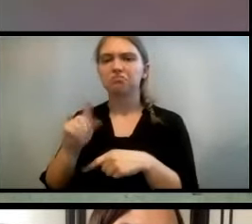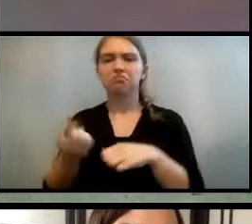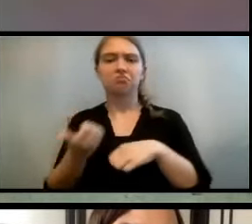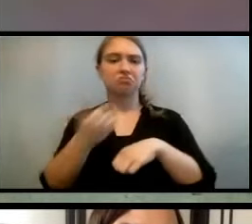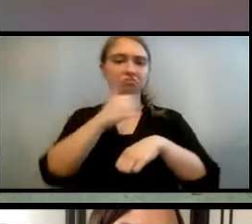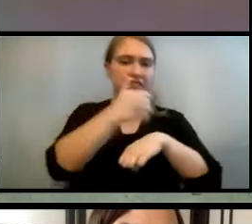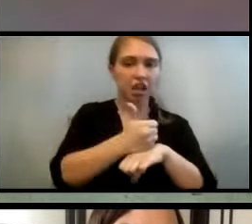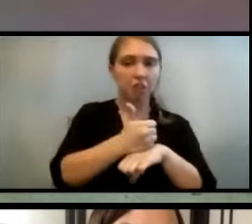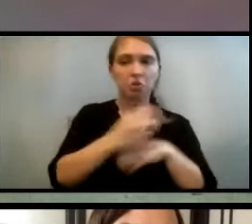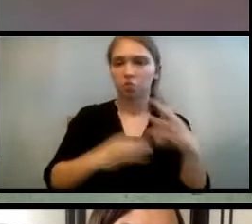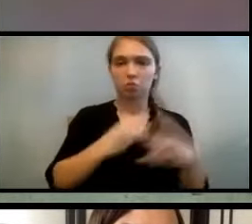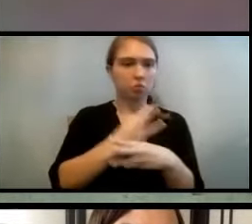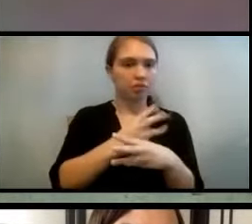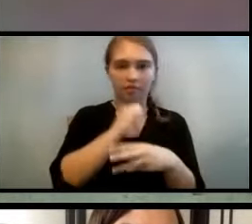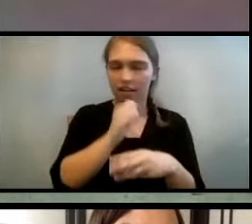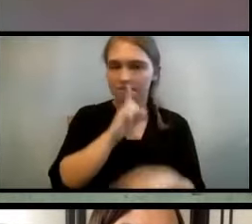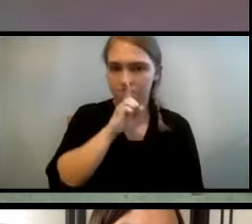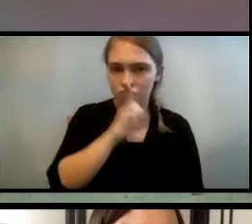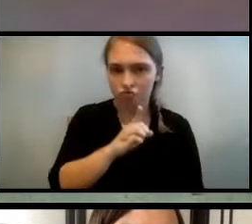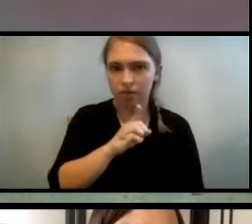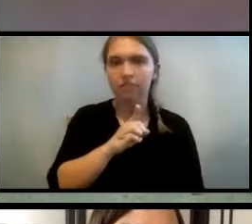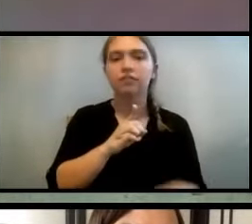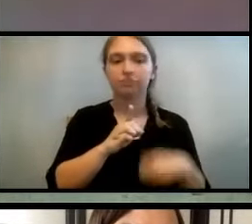from a college literary magazine.